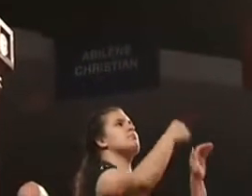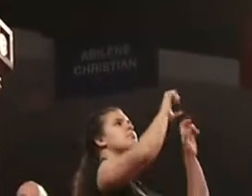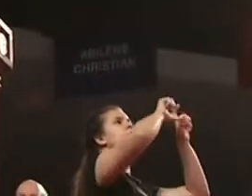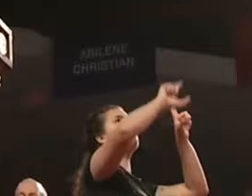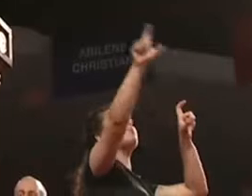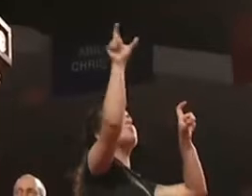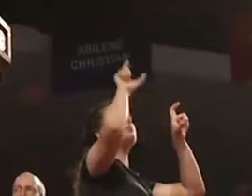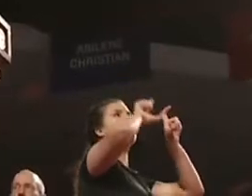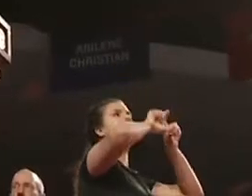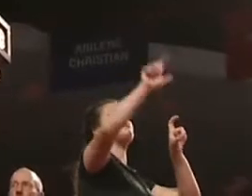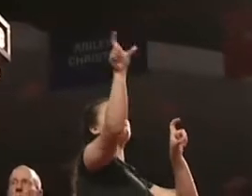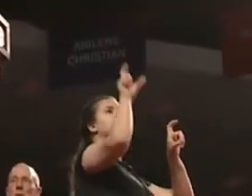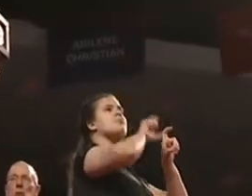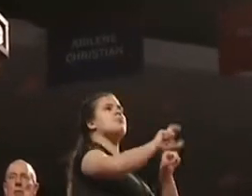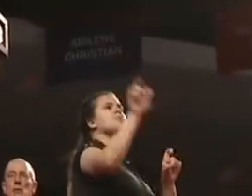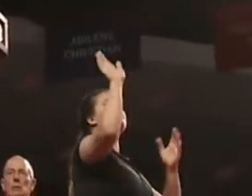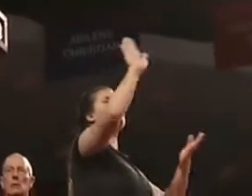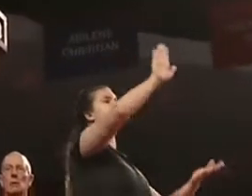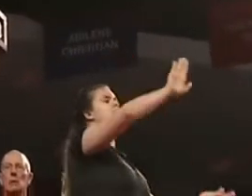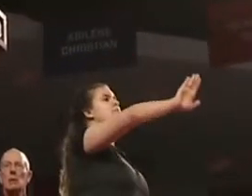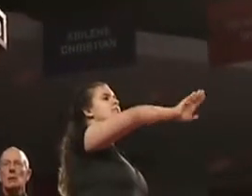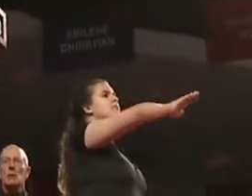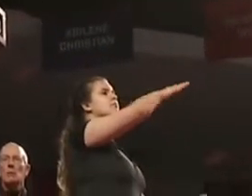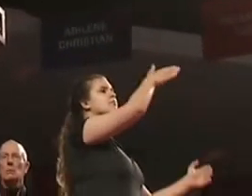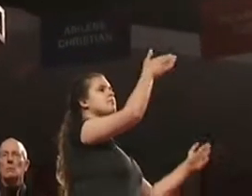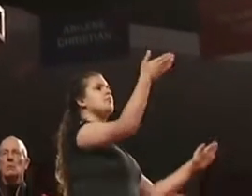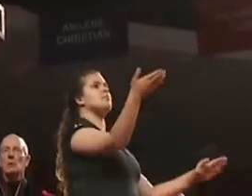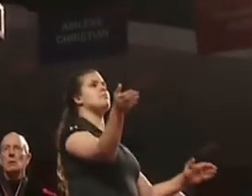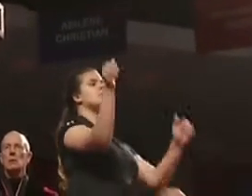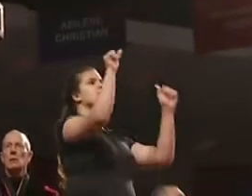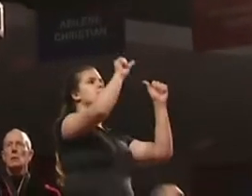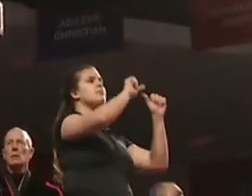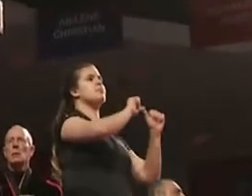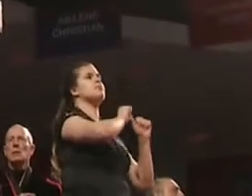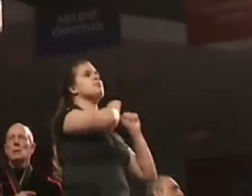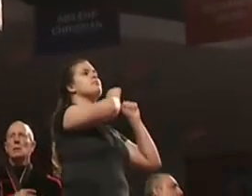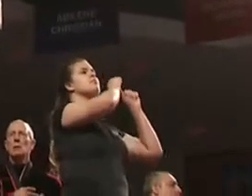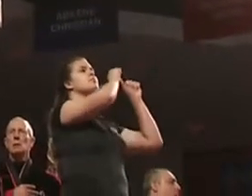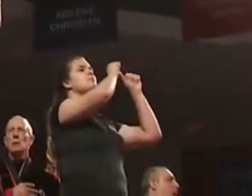star-spangled banner yet